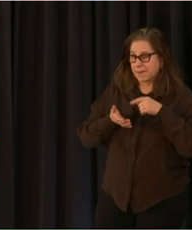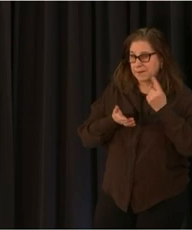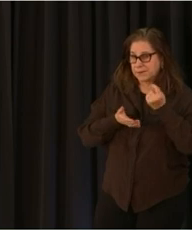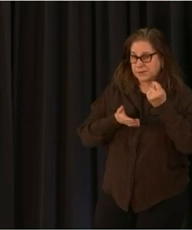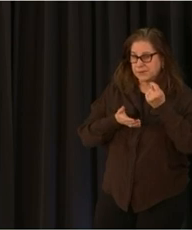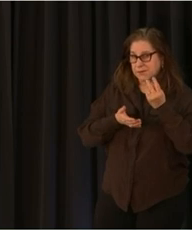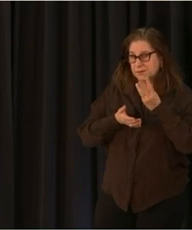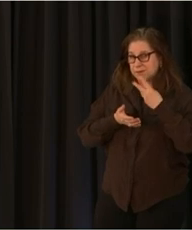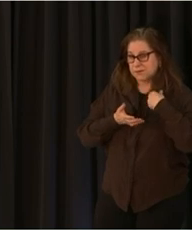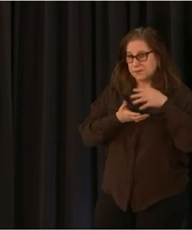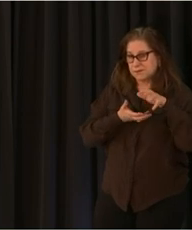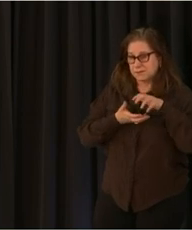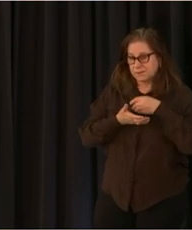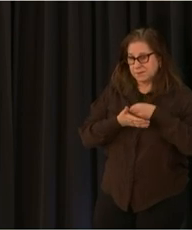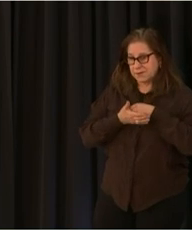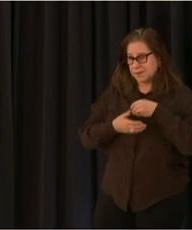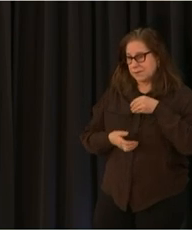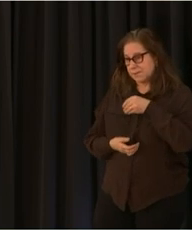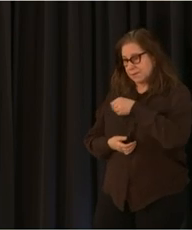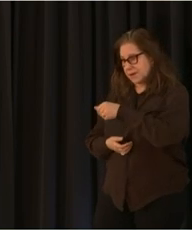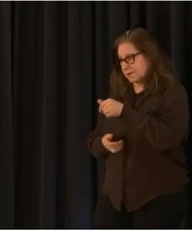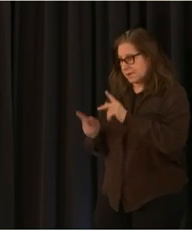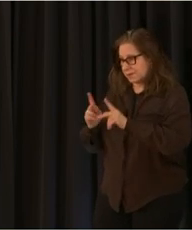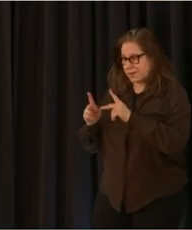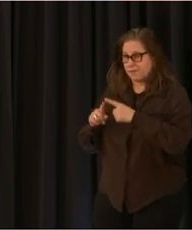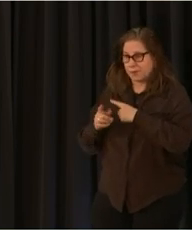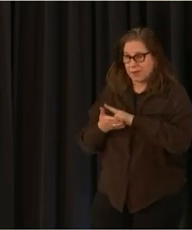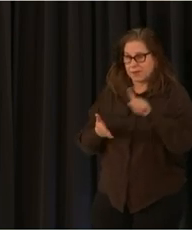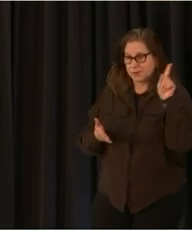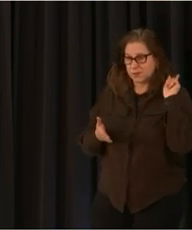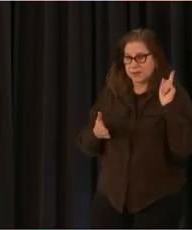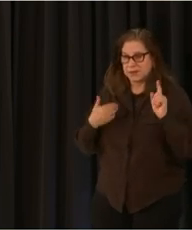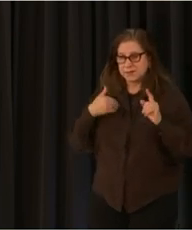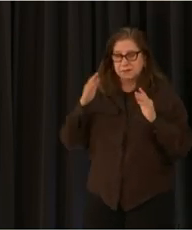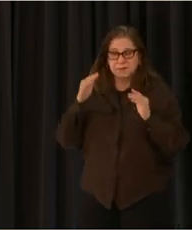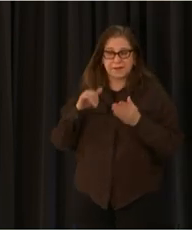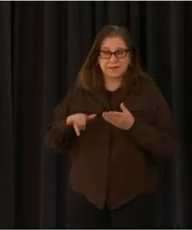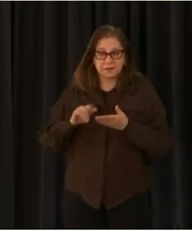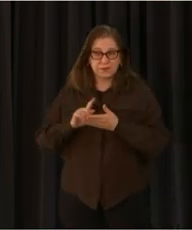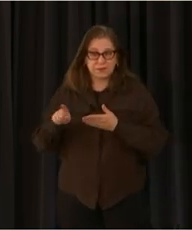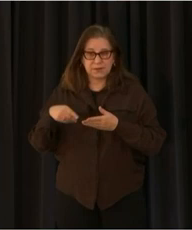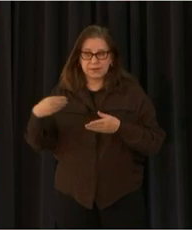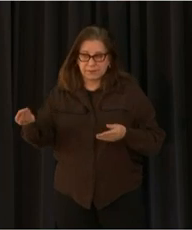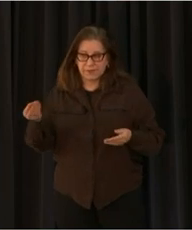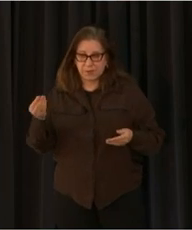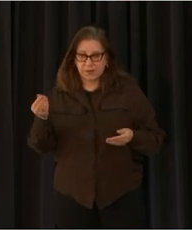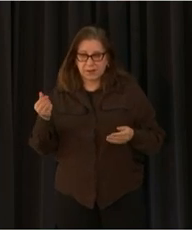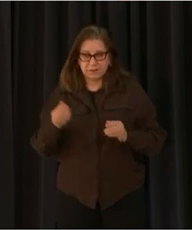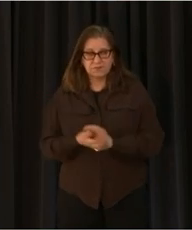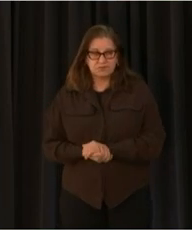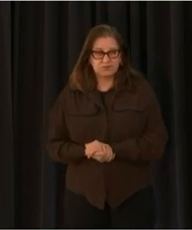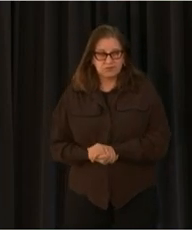and Wednesday of this week, and we expect this week's payment to be